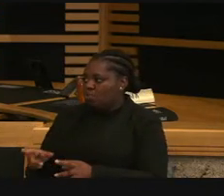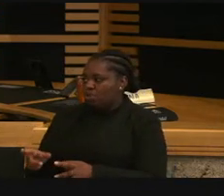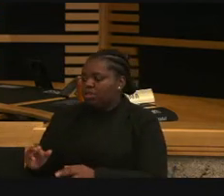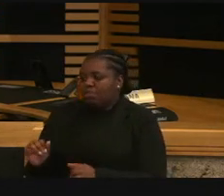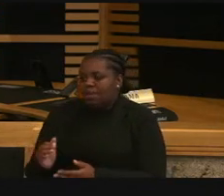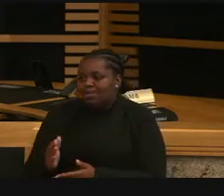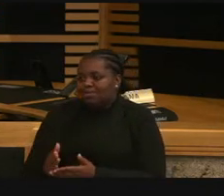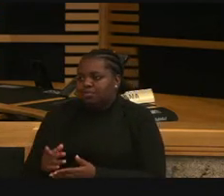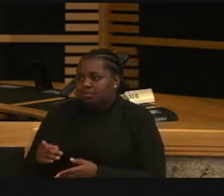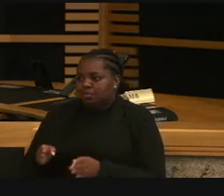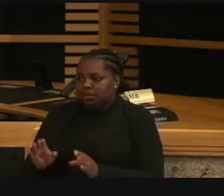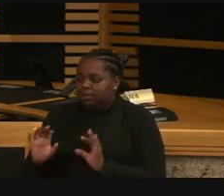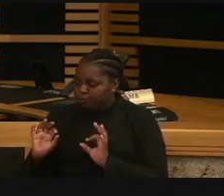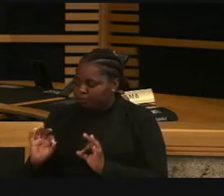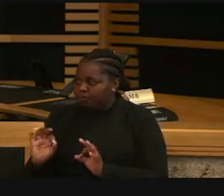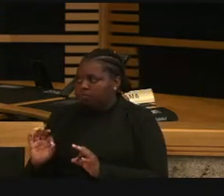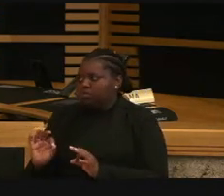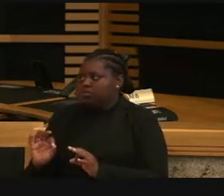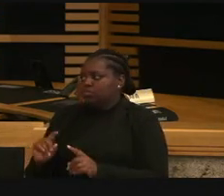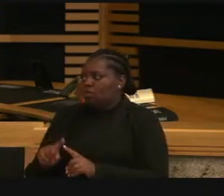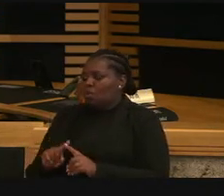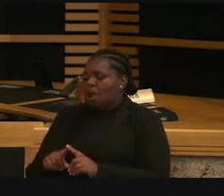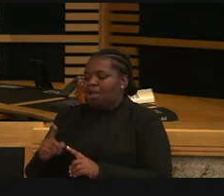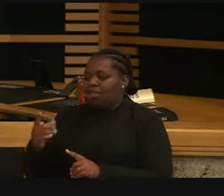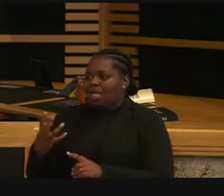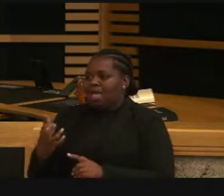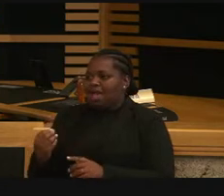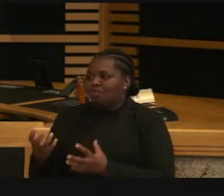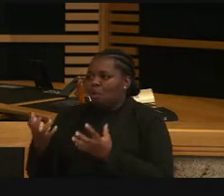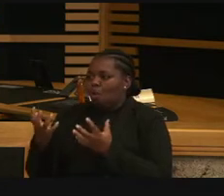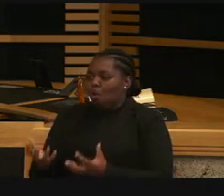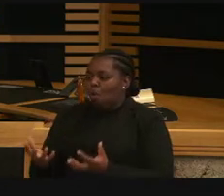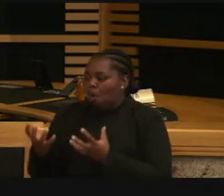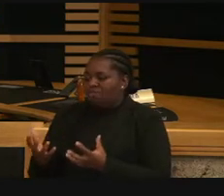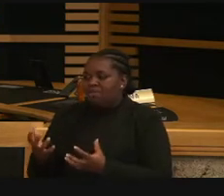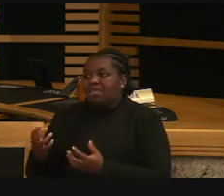unroadworthy and overloaded heavy duty trucks.